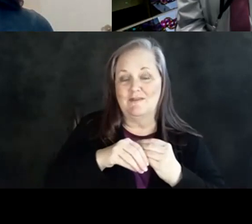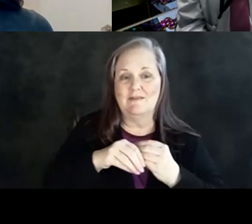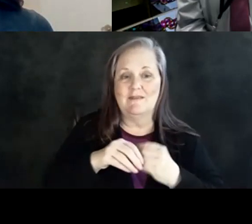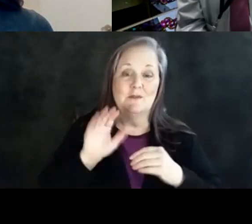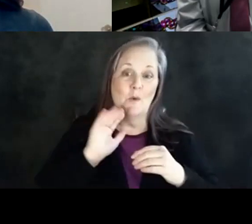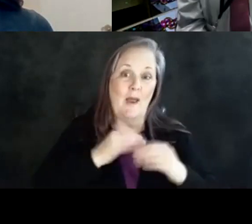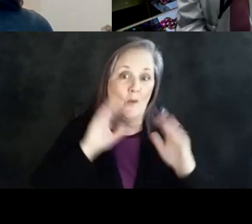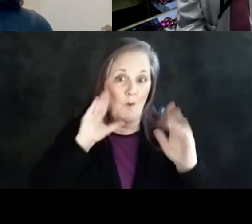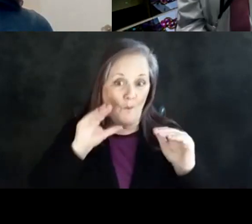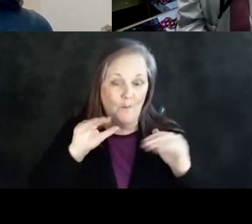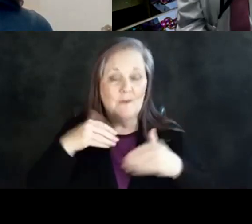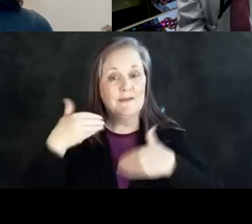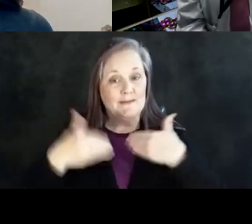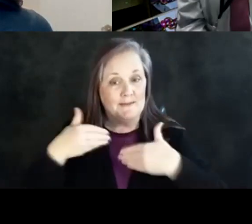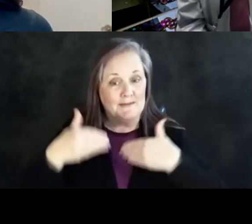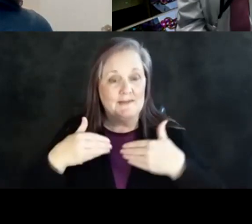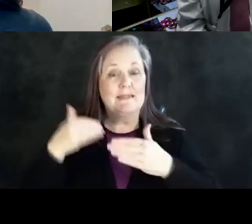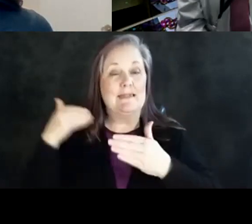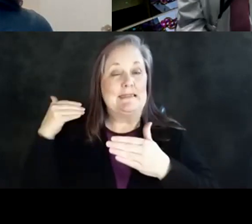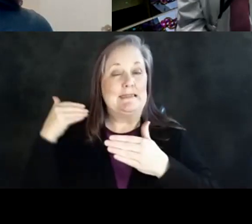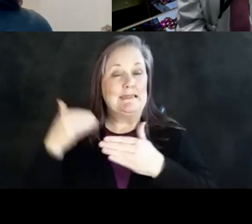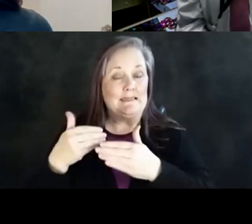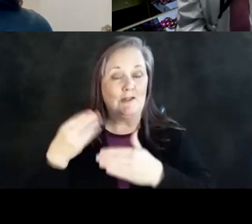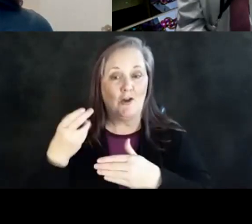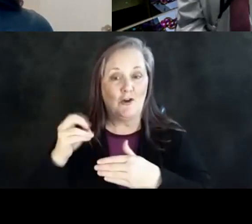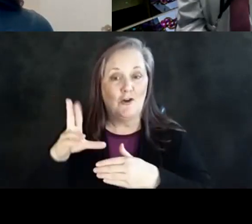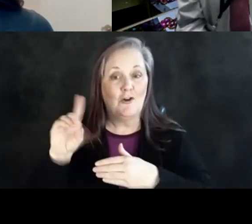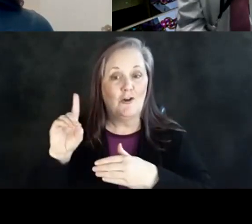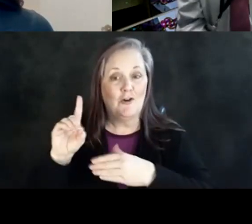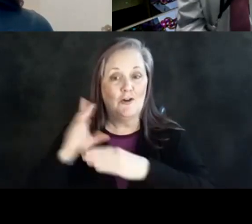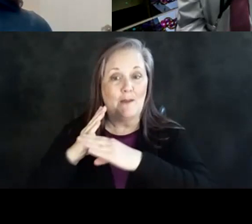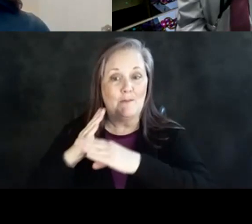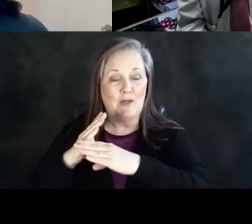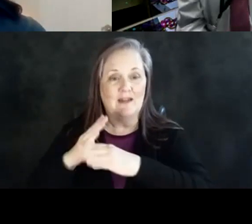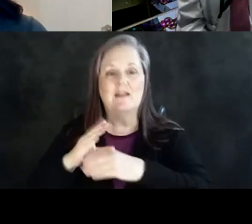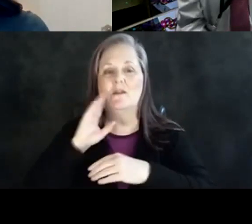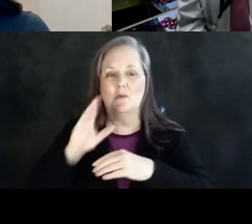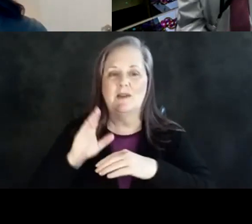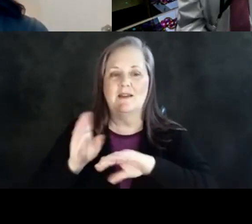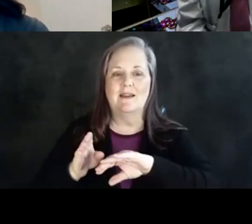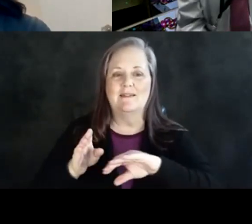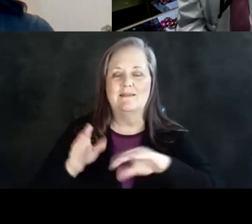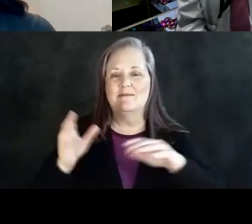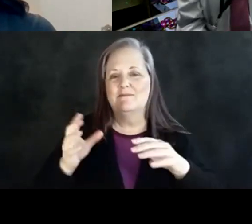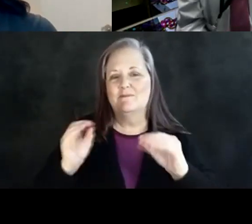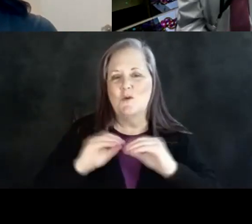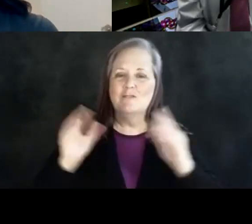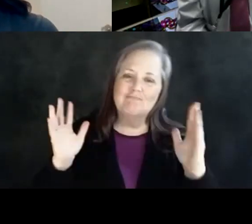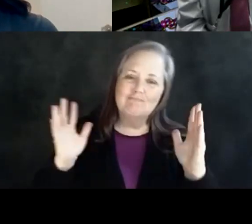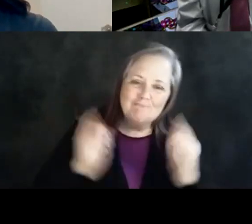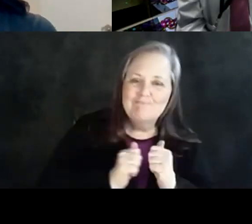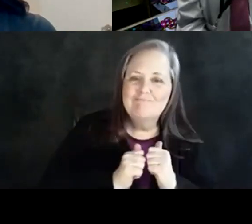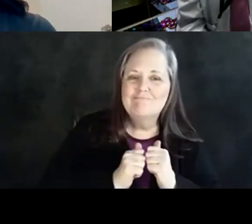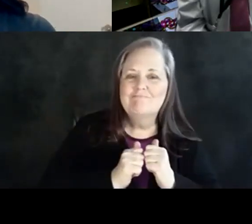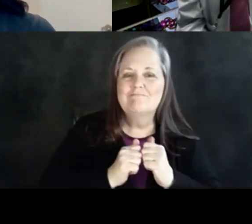hope is that as we get to herd immunity, that we'll be able to set aside the social distancing and